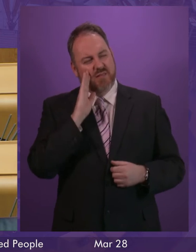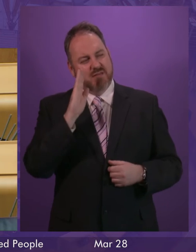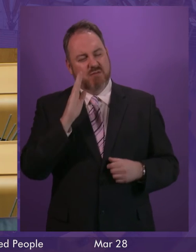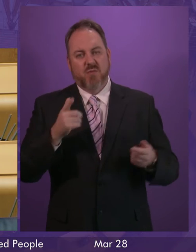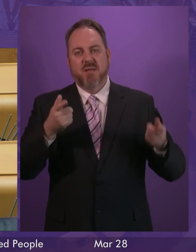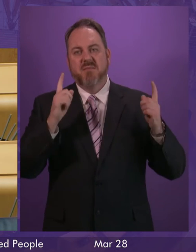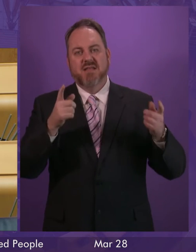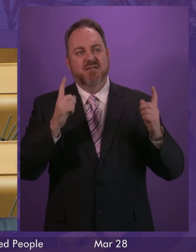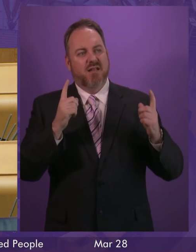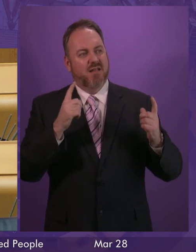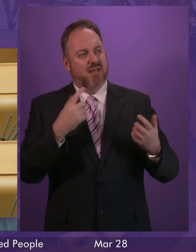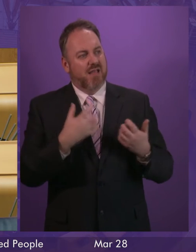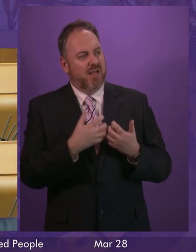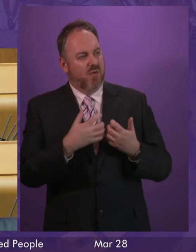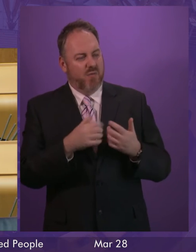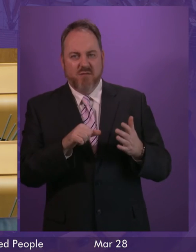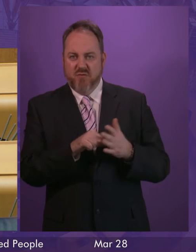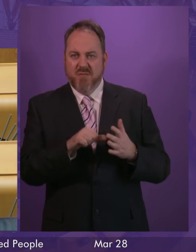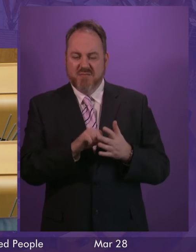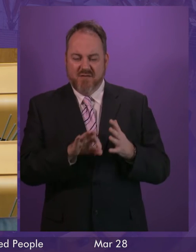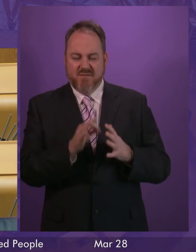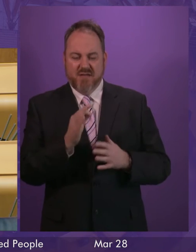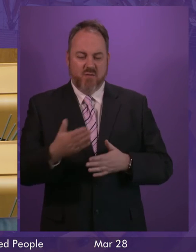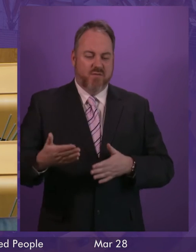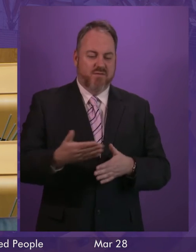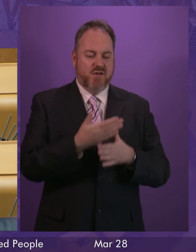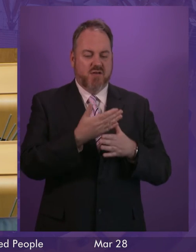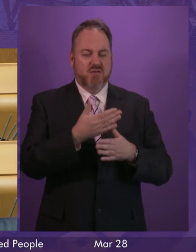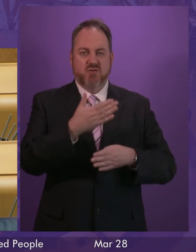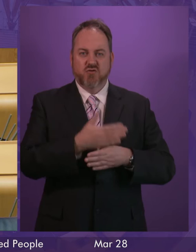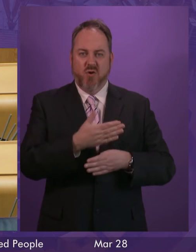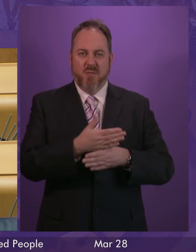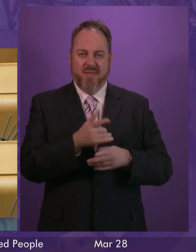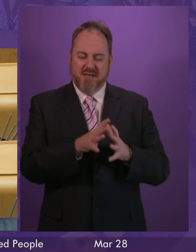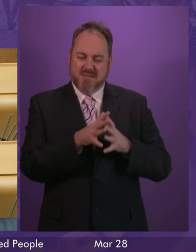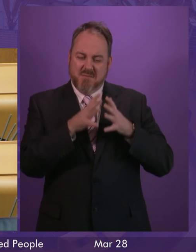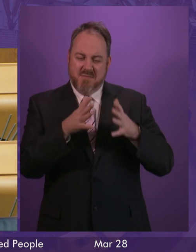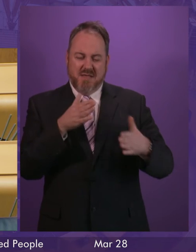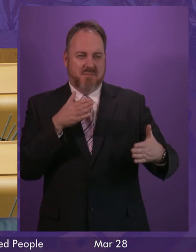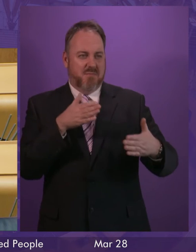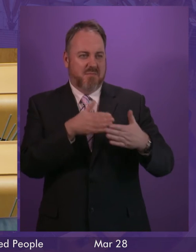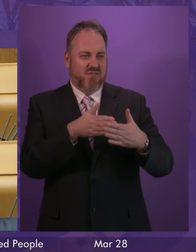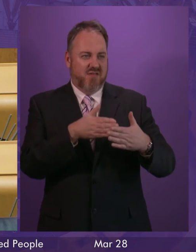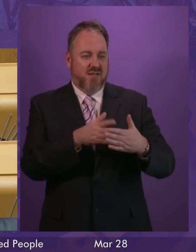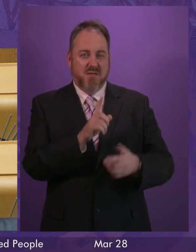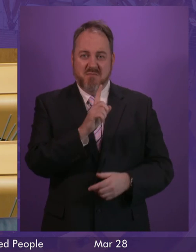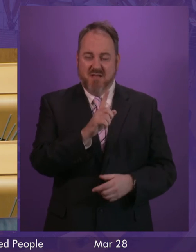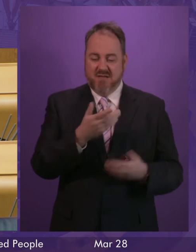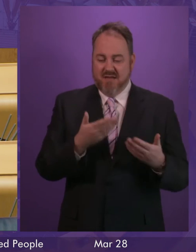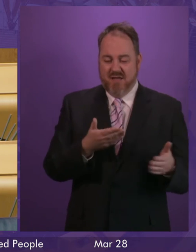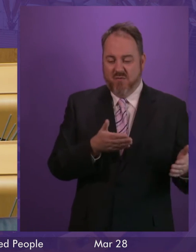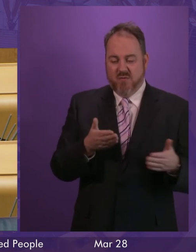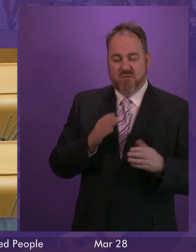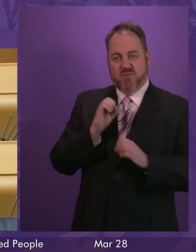a first job and what a barrier that can be. That takes me on to education.